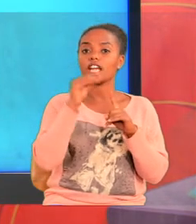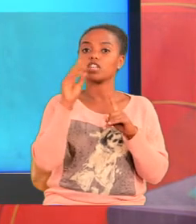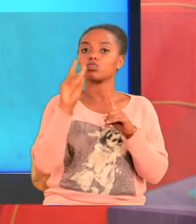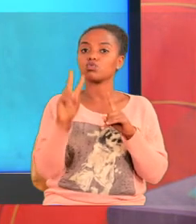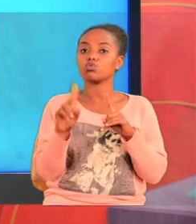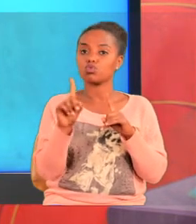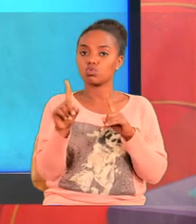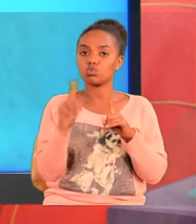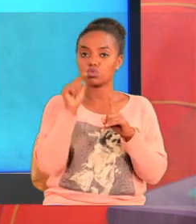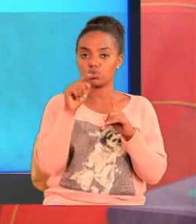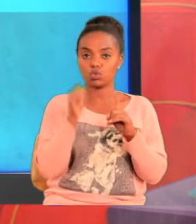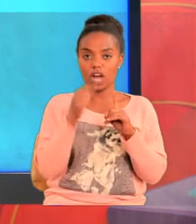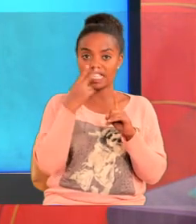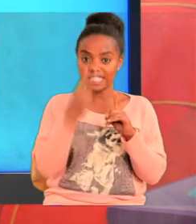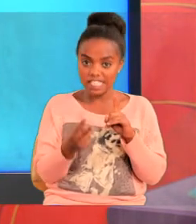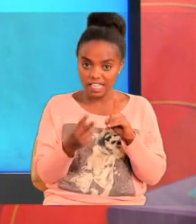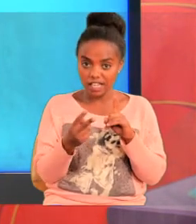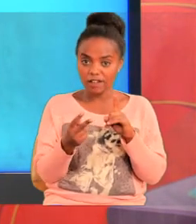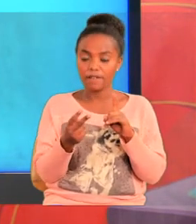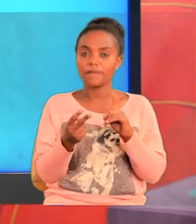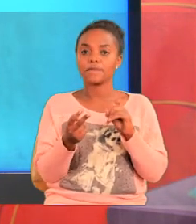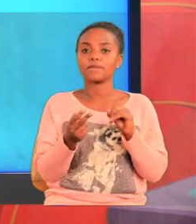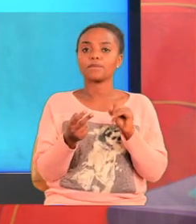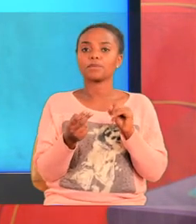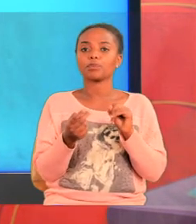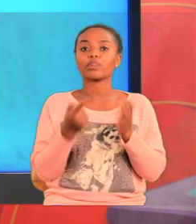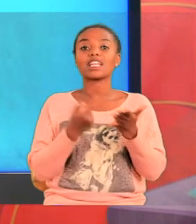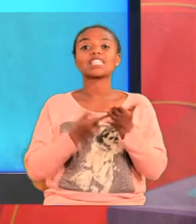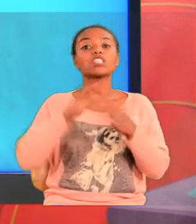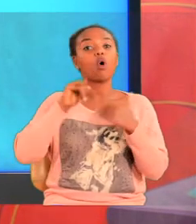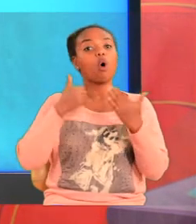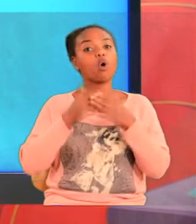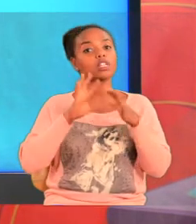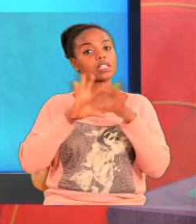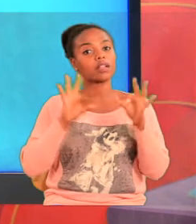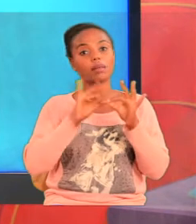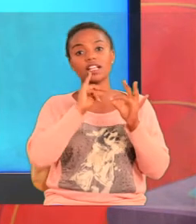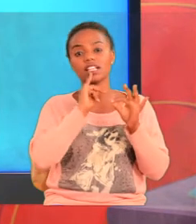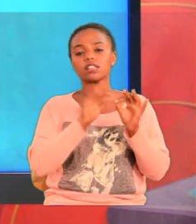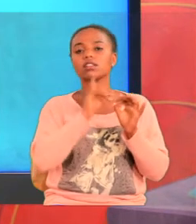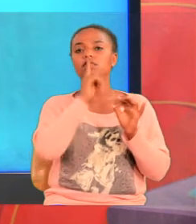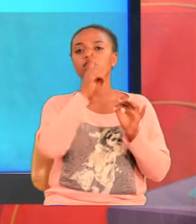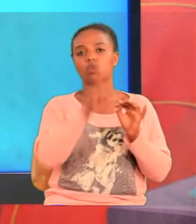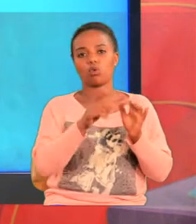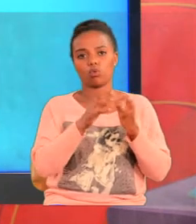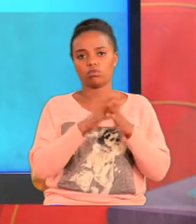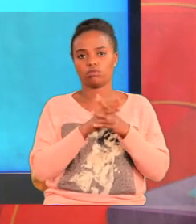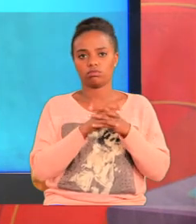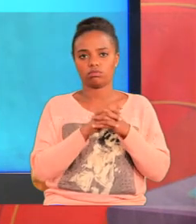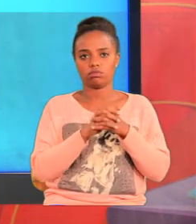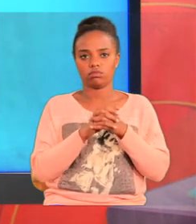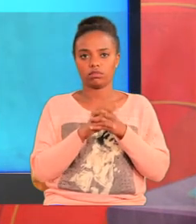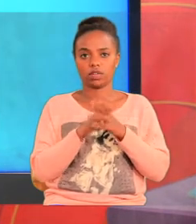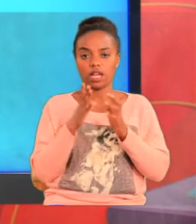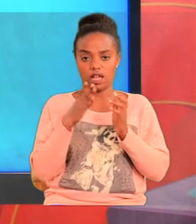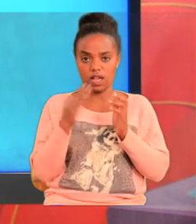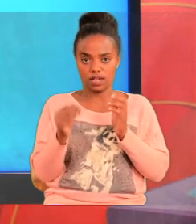from 1 into 2, you can see that this whole statement is, it is true. And